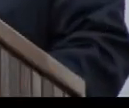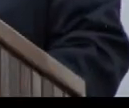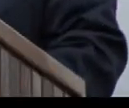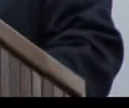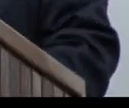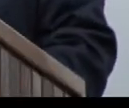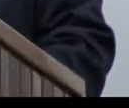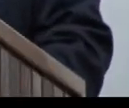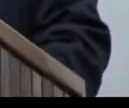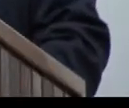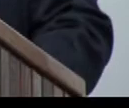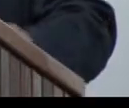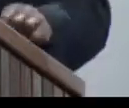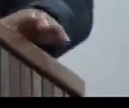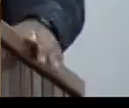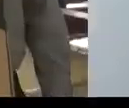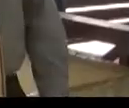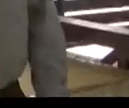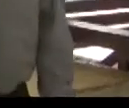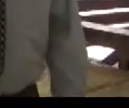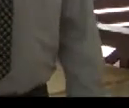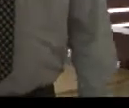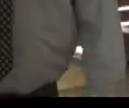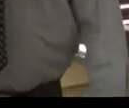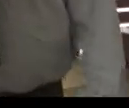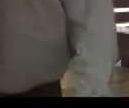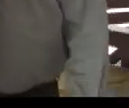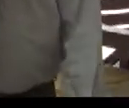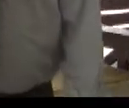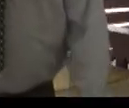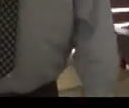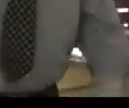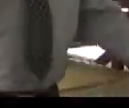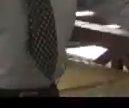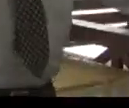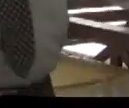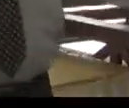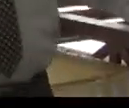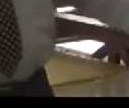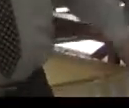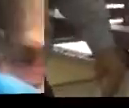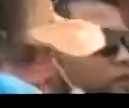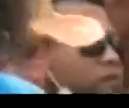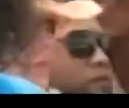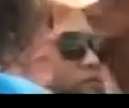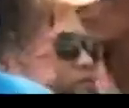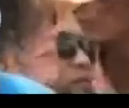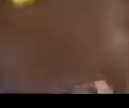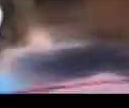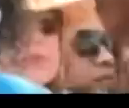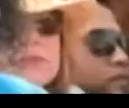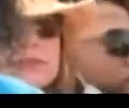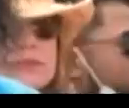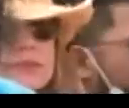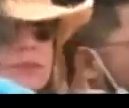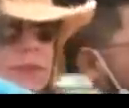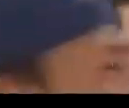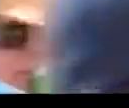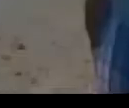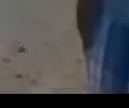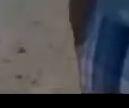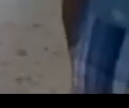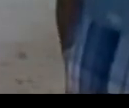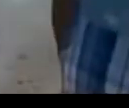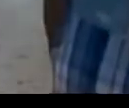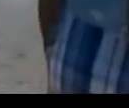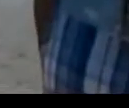the 2018 budget. Business Association donates material to police force. More Surinamese cultural diversity